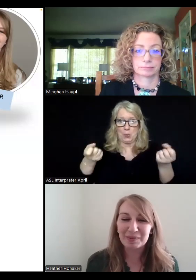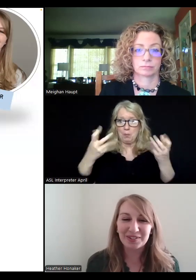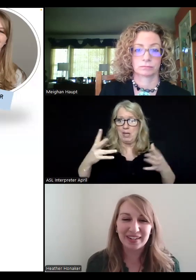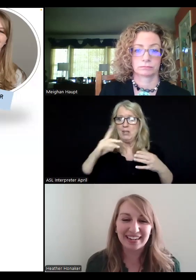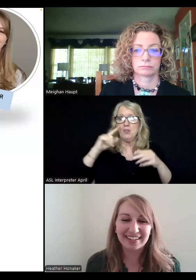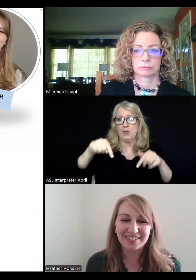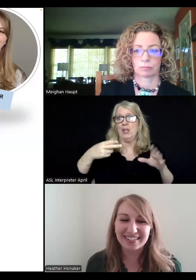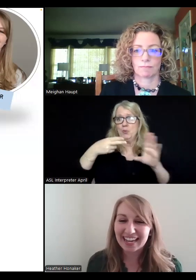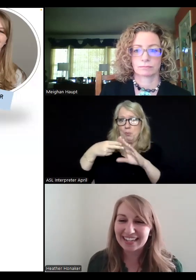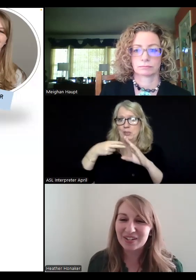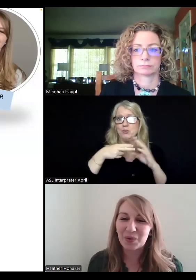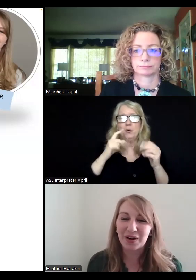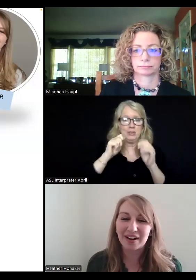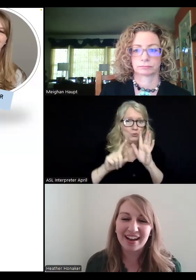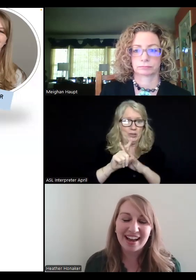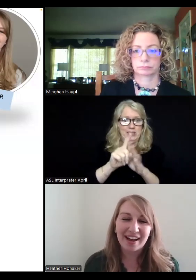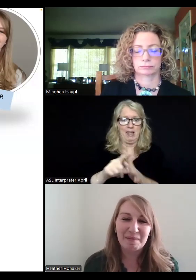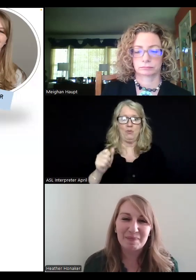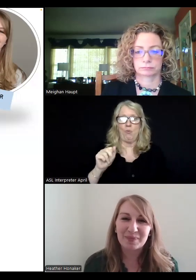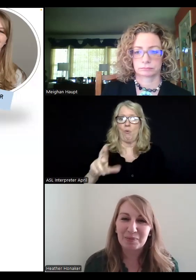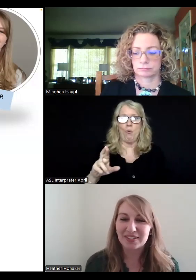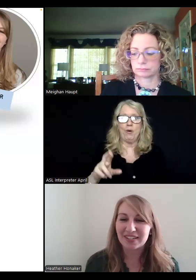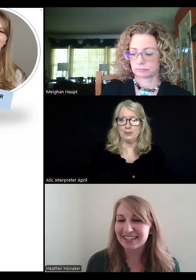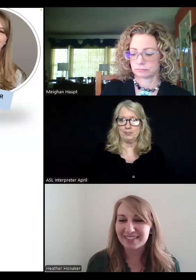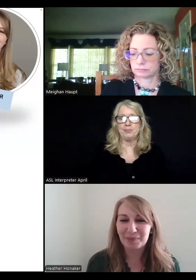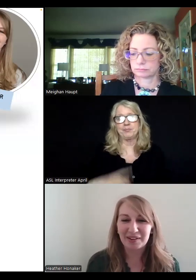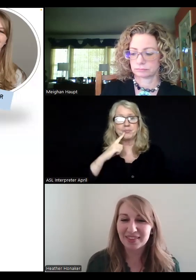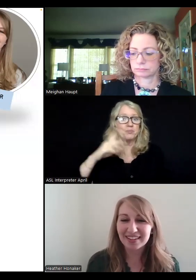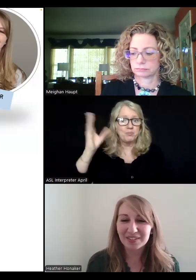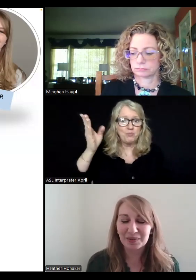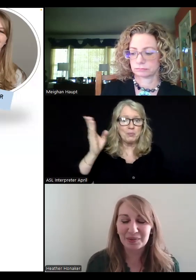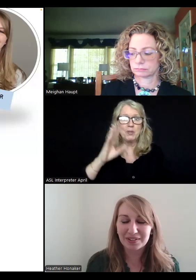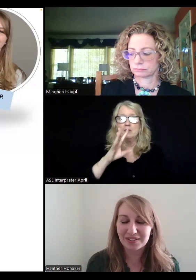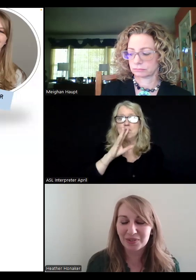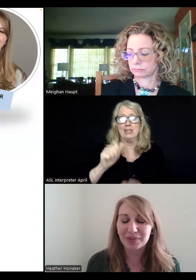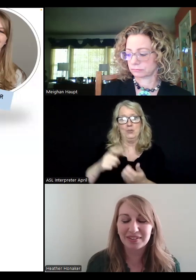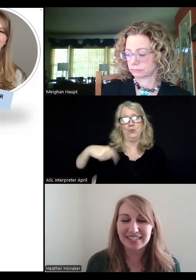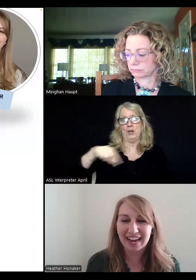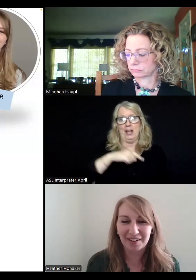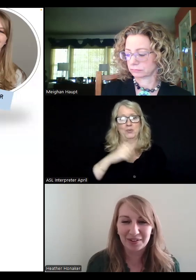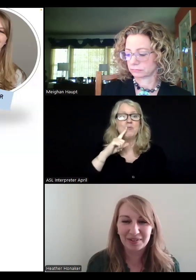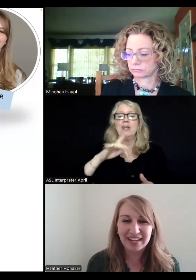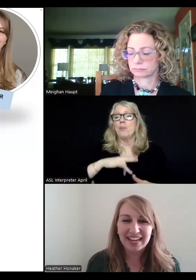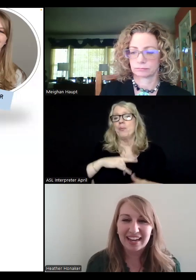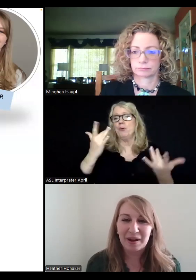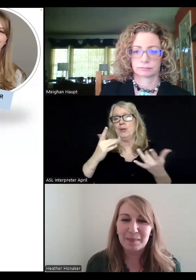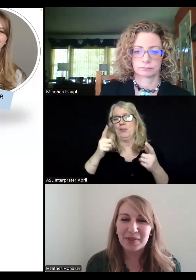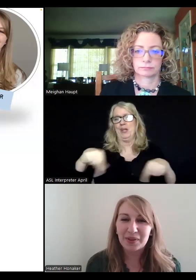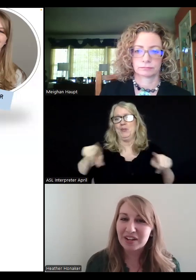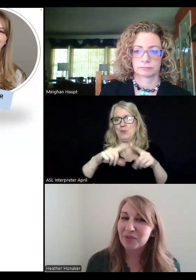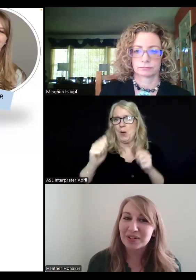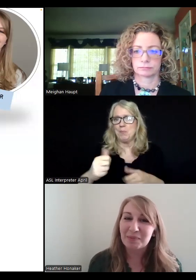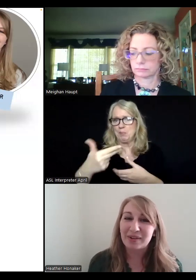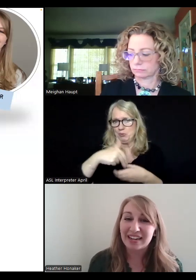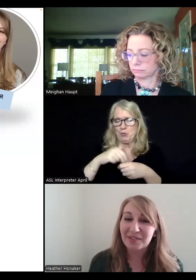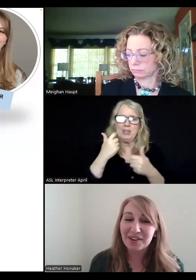will either be joining to attend or presenting, speaking with us. So we're just thrilled to have you.